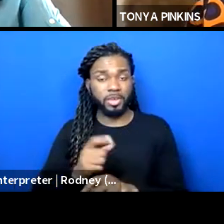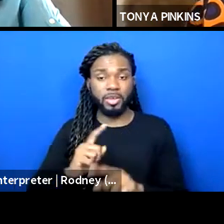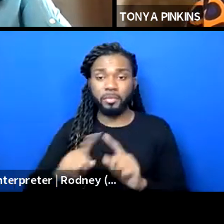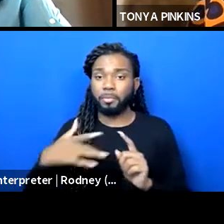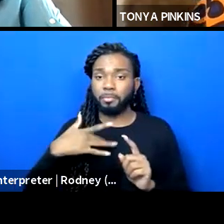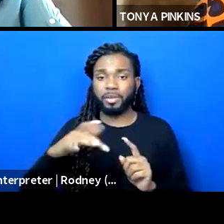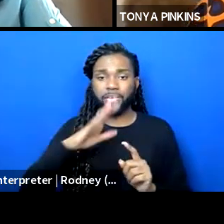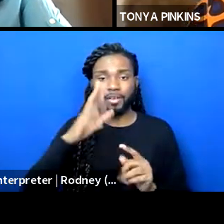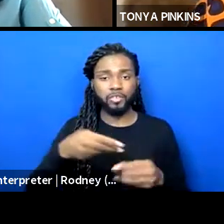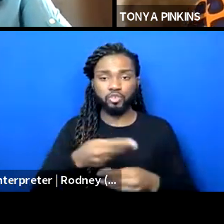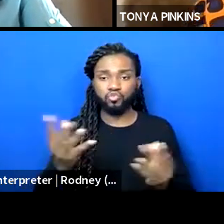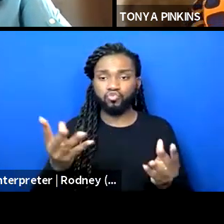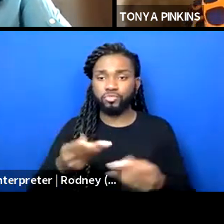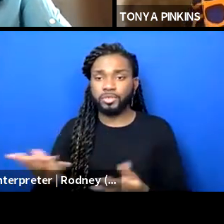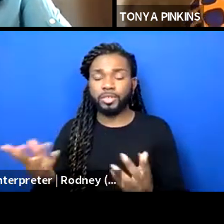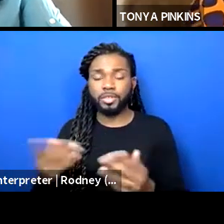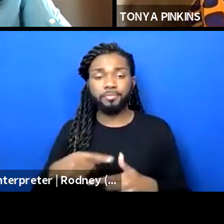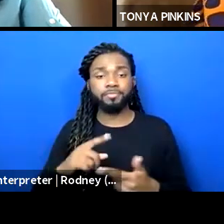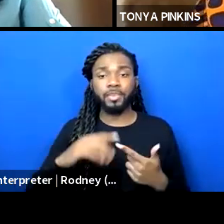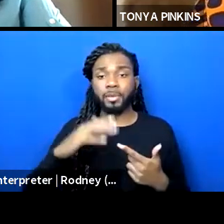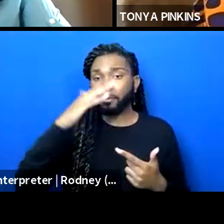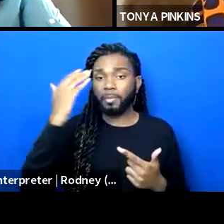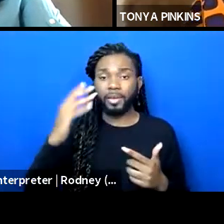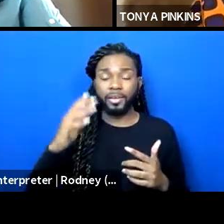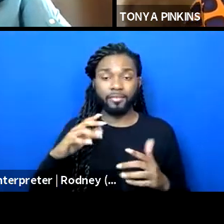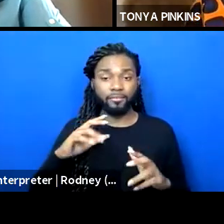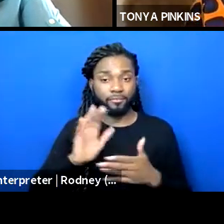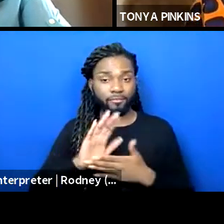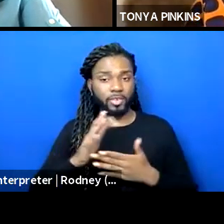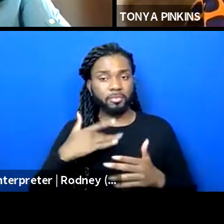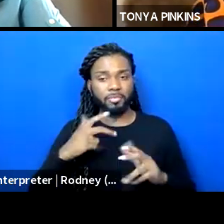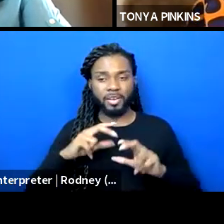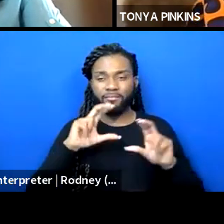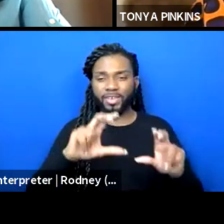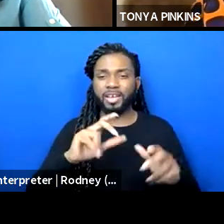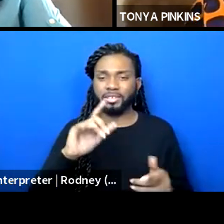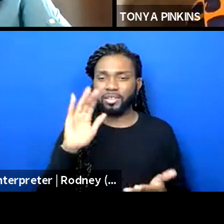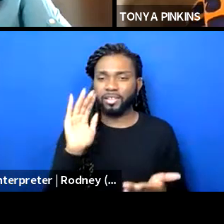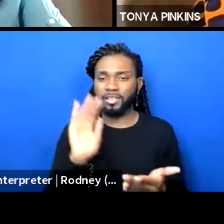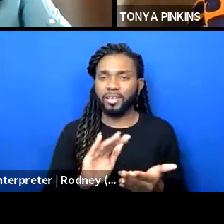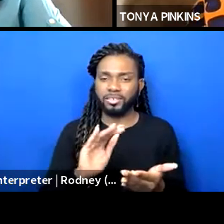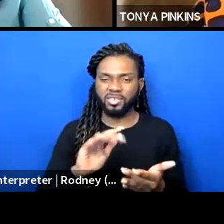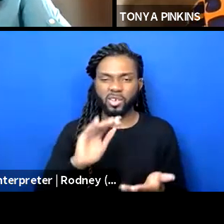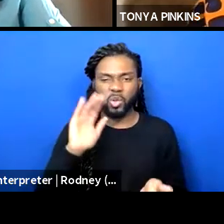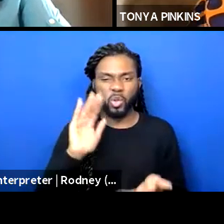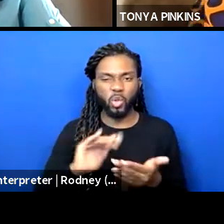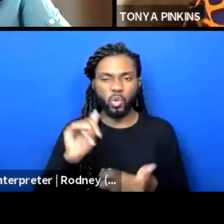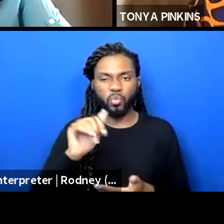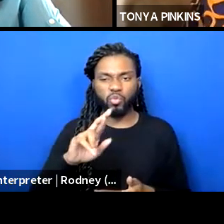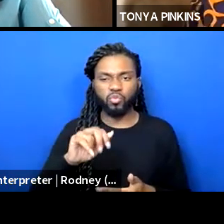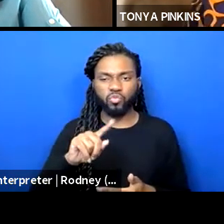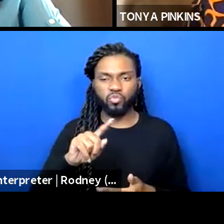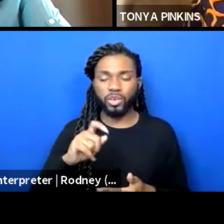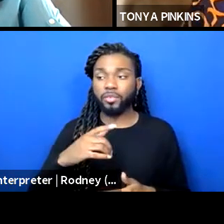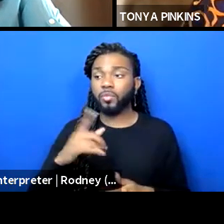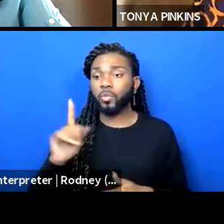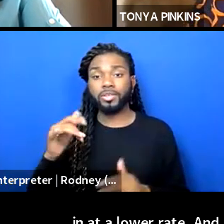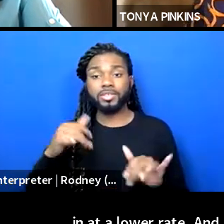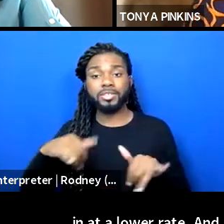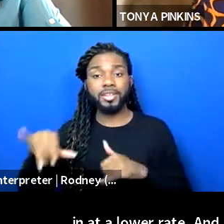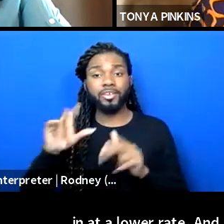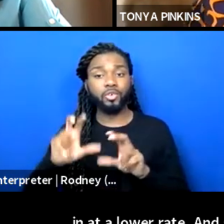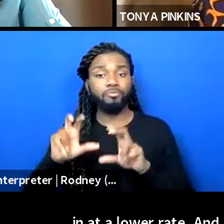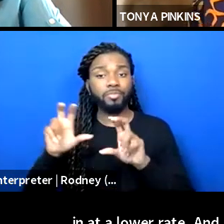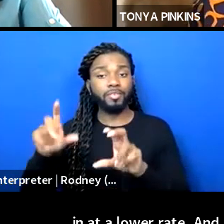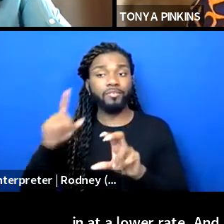distributed. Black films are invested in at a lower rate. And so where the standard investment for like